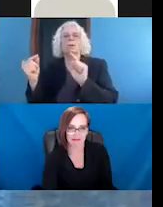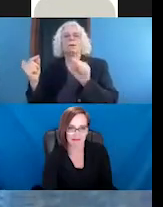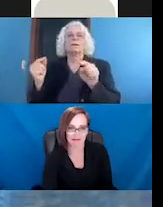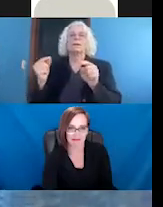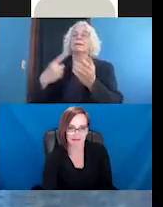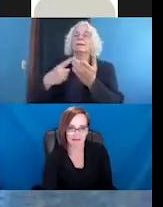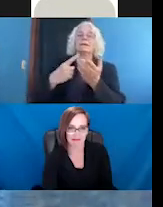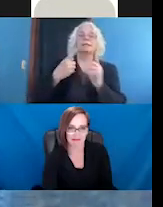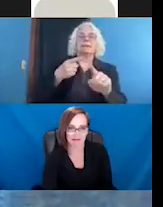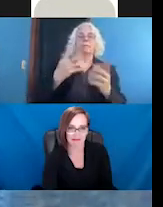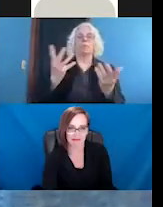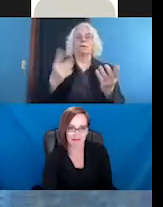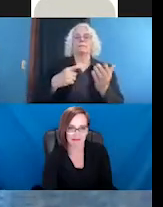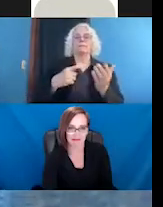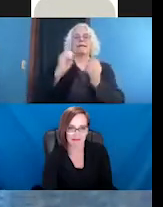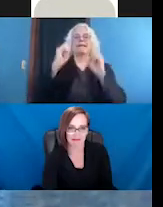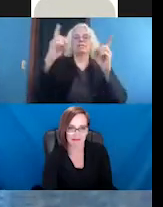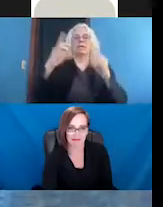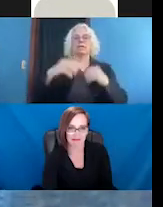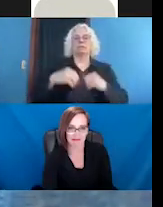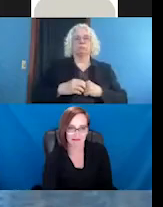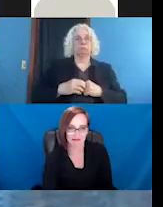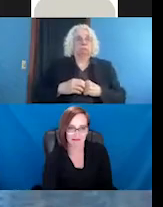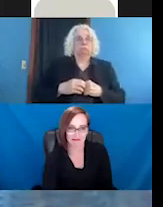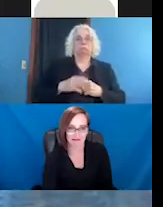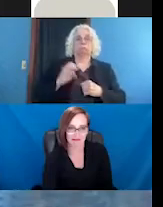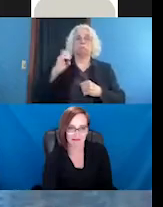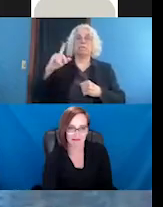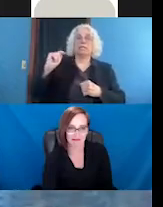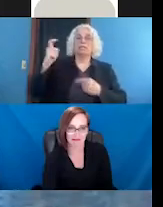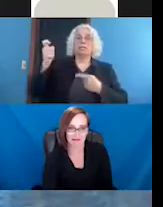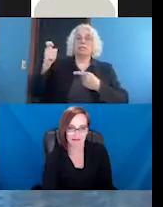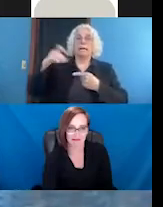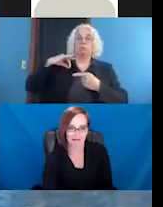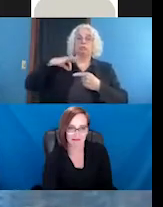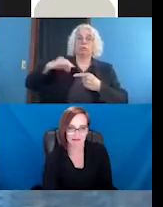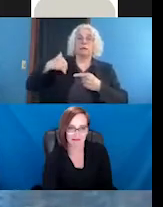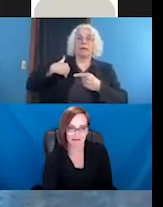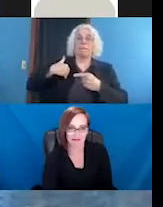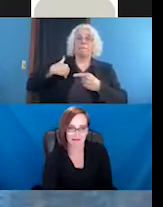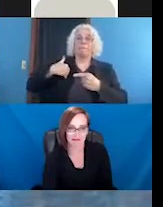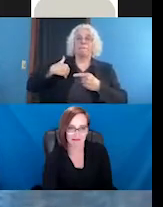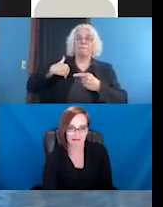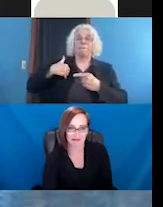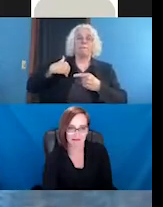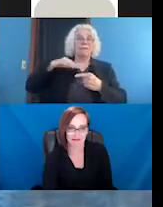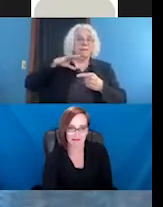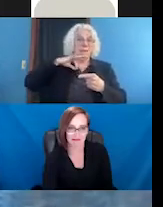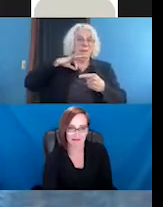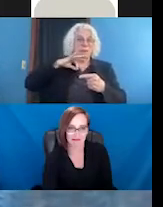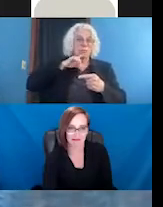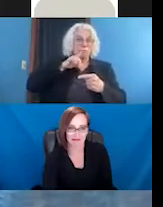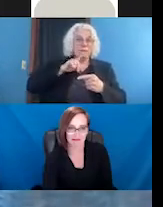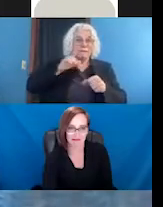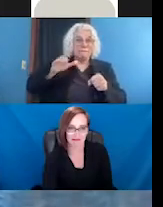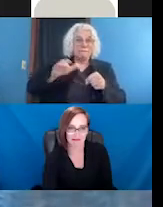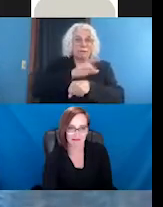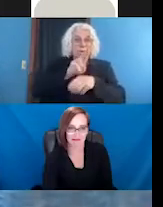a education tax credit. If it was fully utilized, it would be utilized at about $275 million a